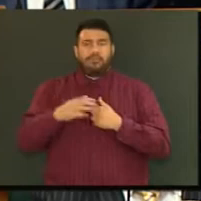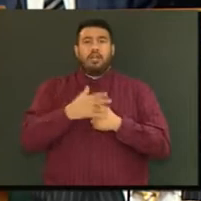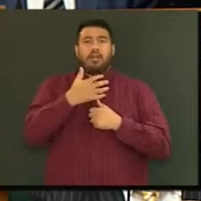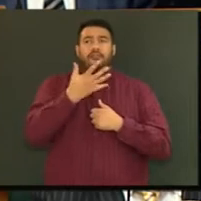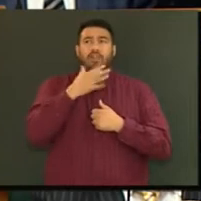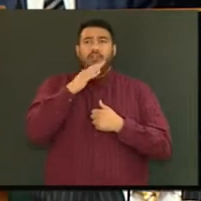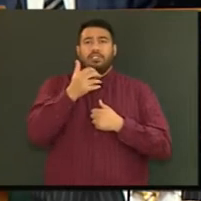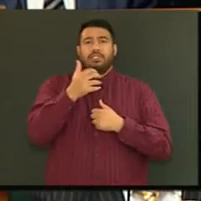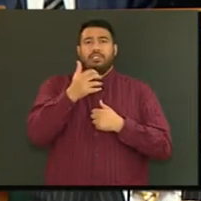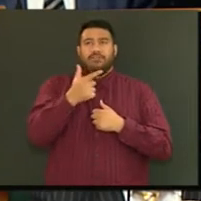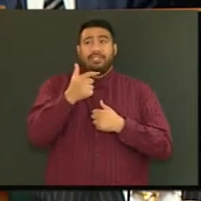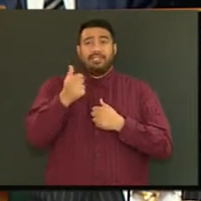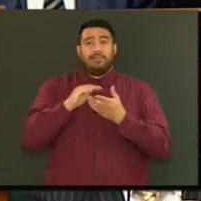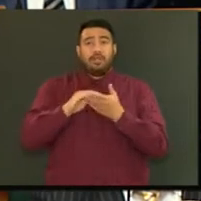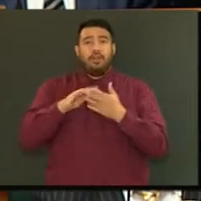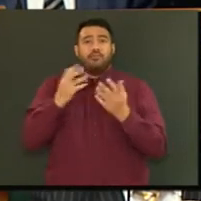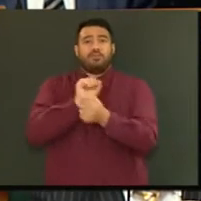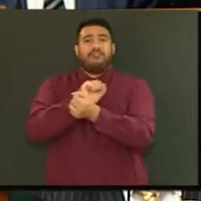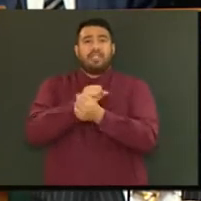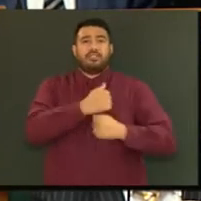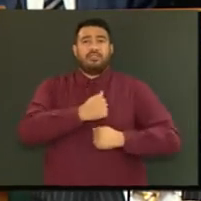$576 million for Defence Force upgrades,